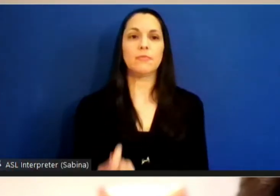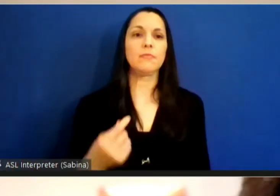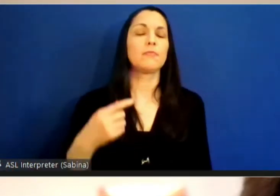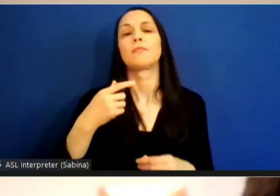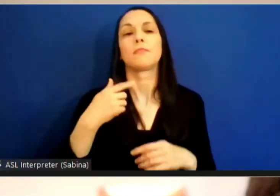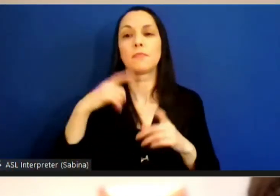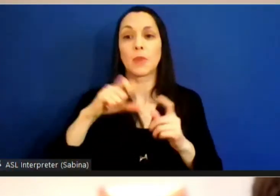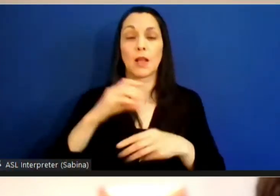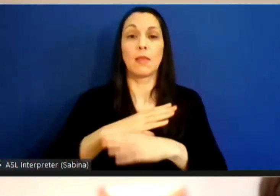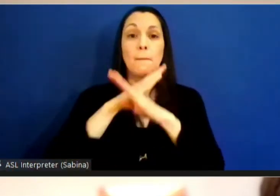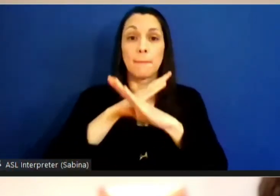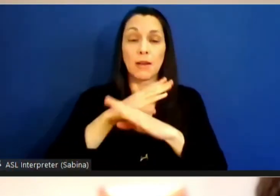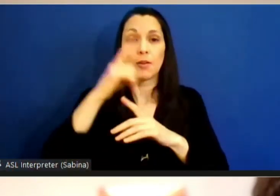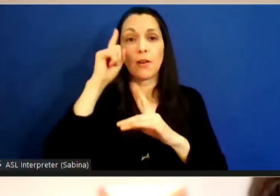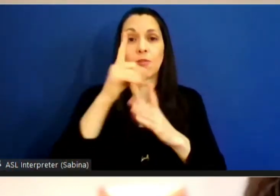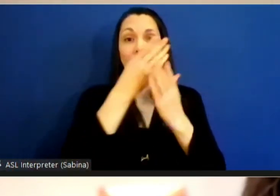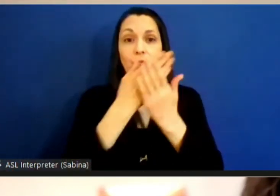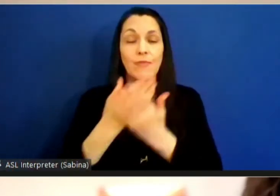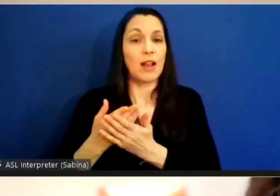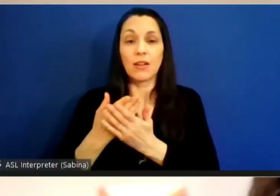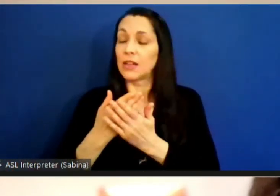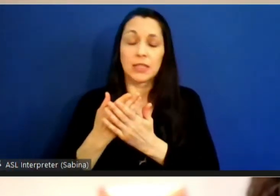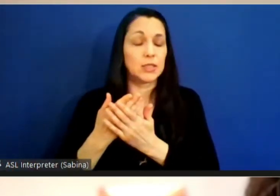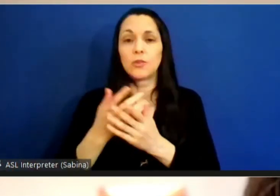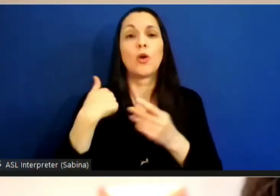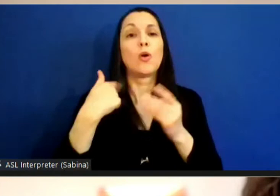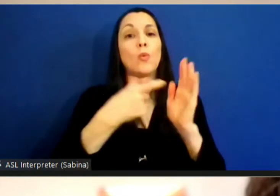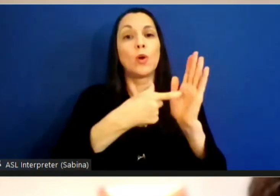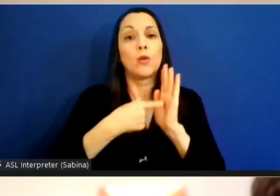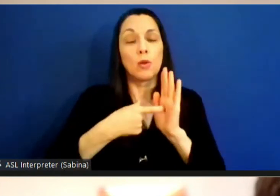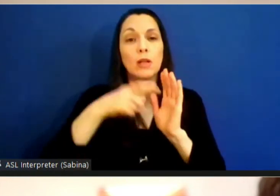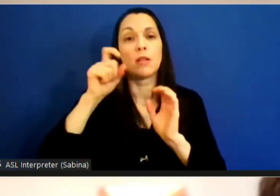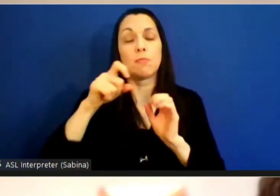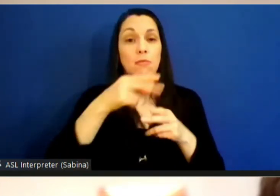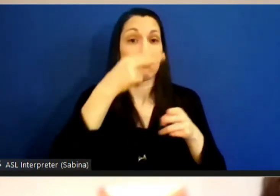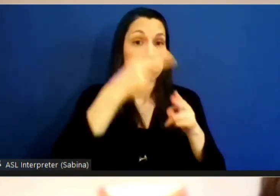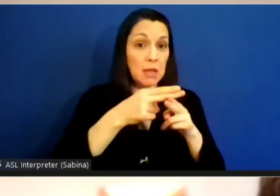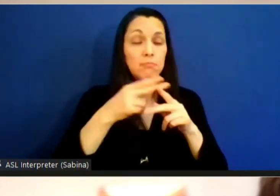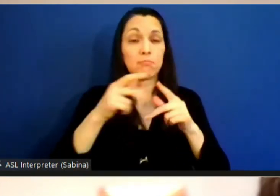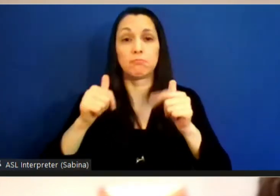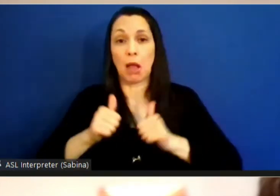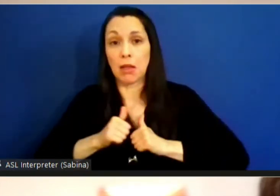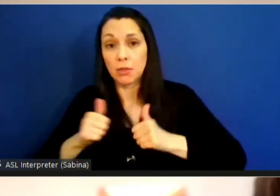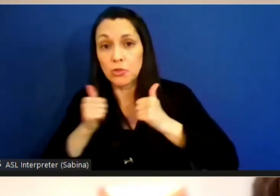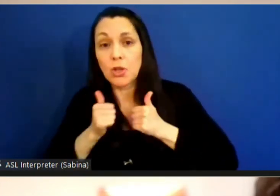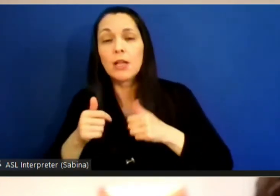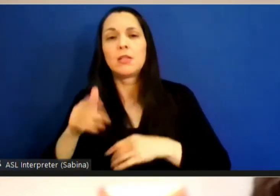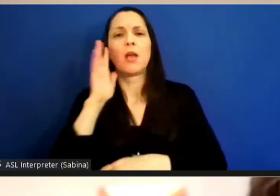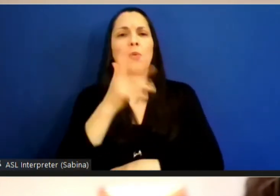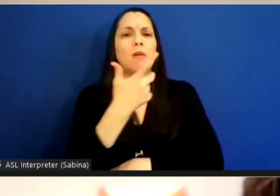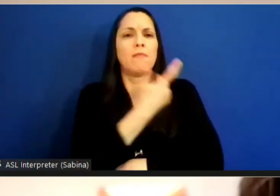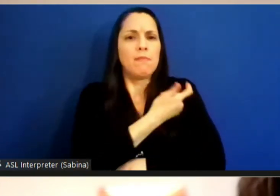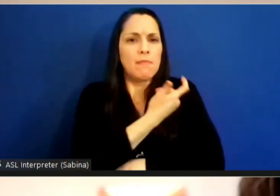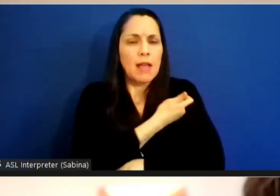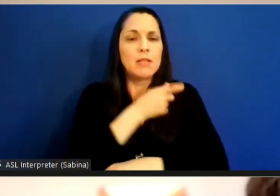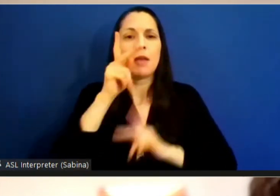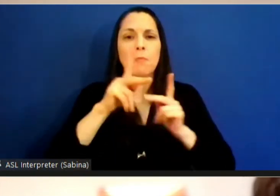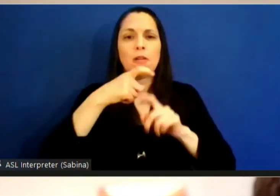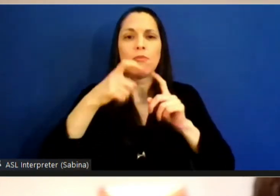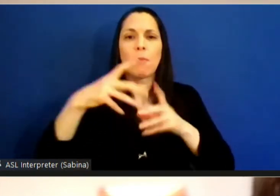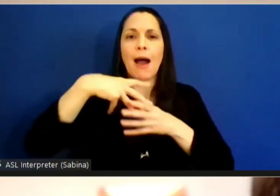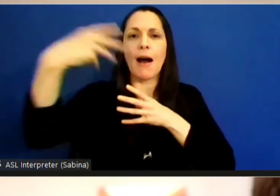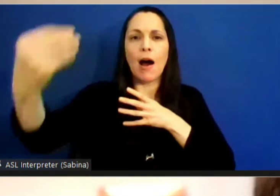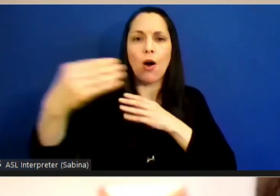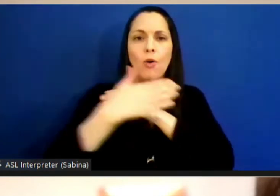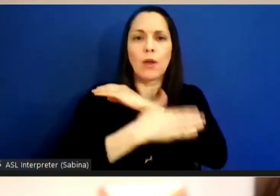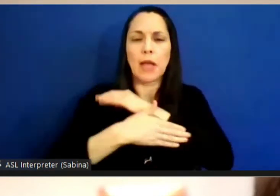verification. We require only a name and an address, and will vaccinate people out of the county. It is free